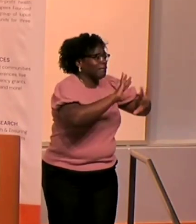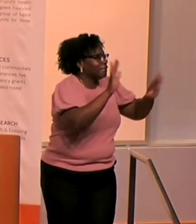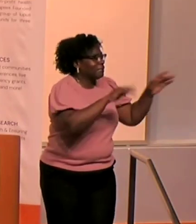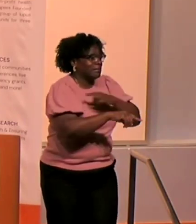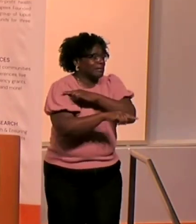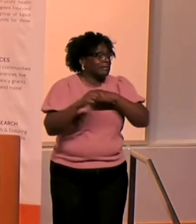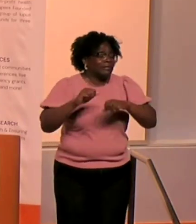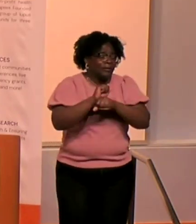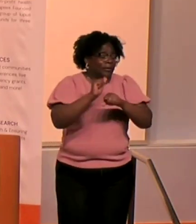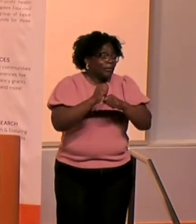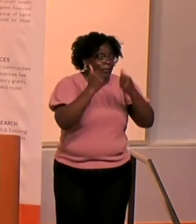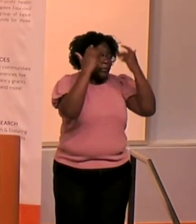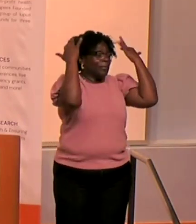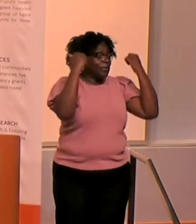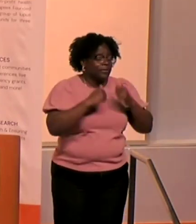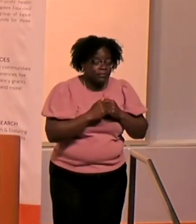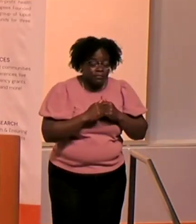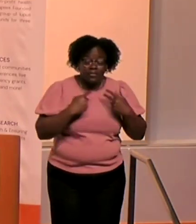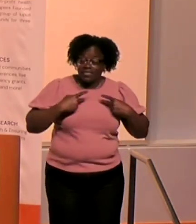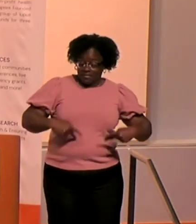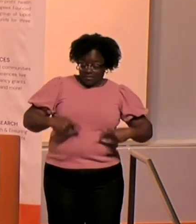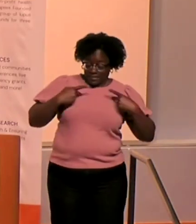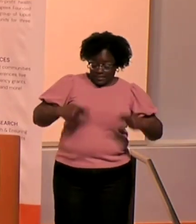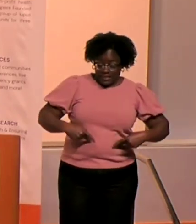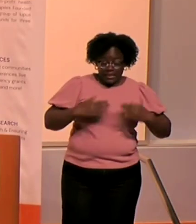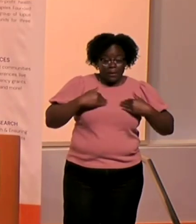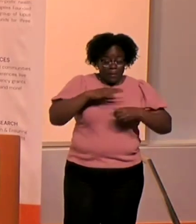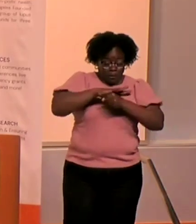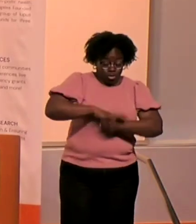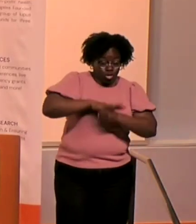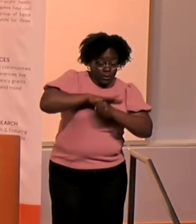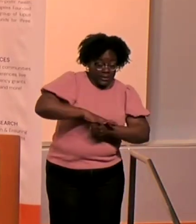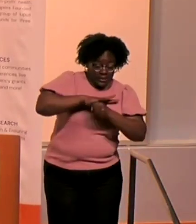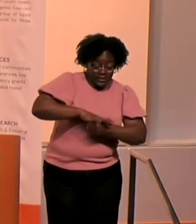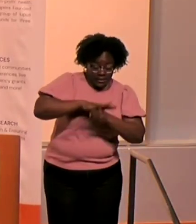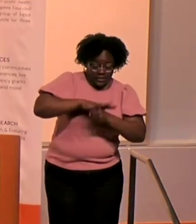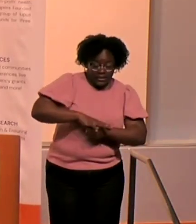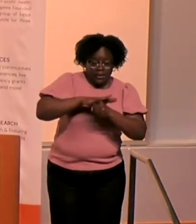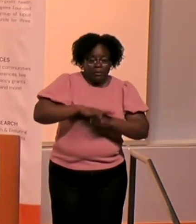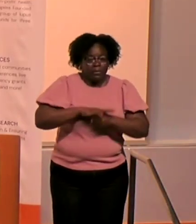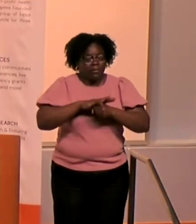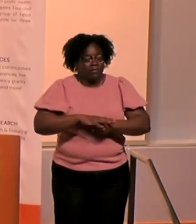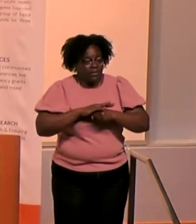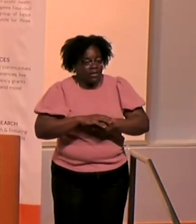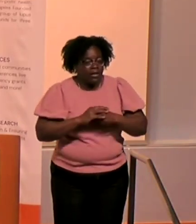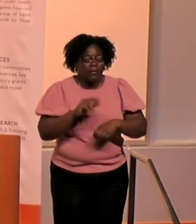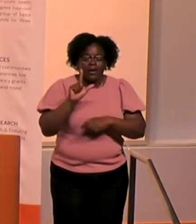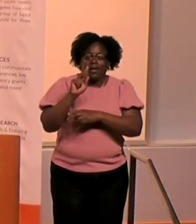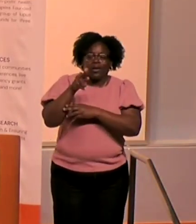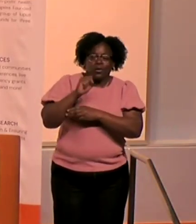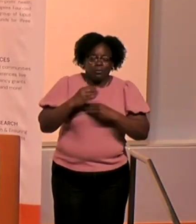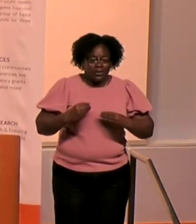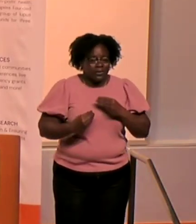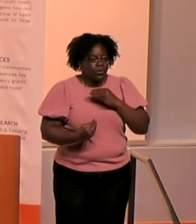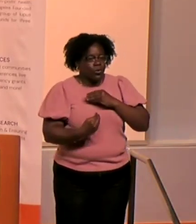children. And physically, my stress, it made me flare up a lot. I had to learn